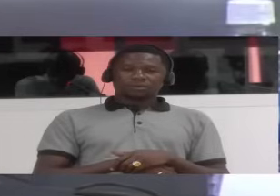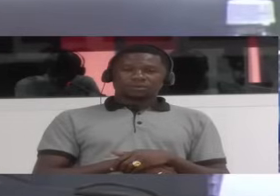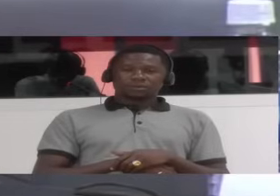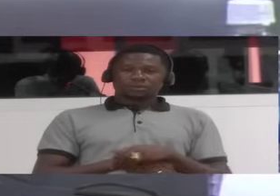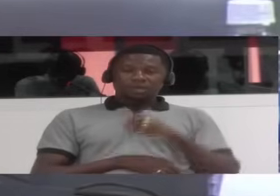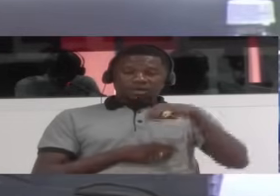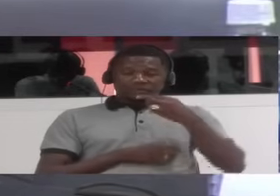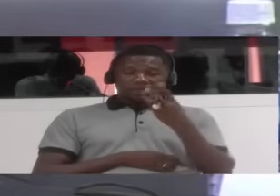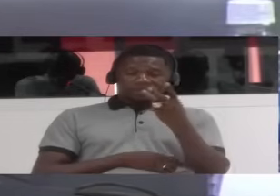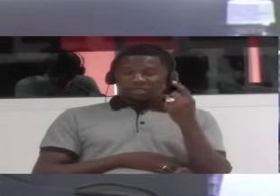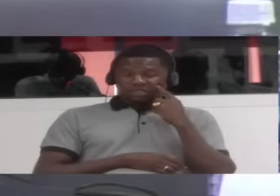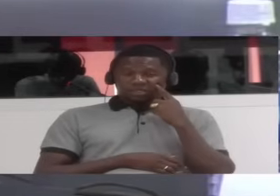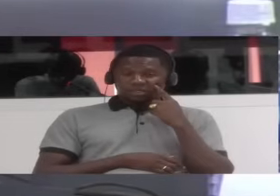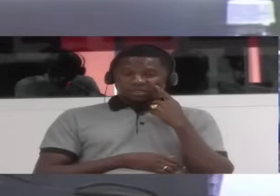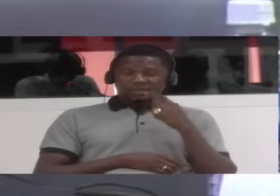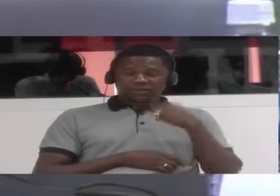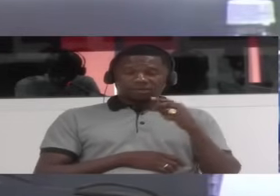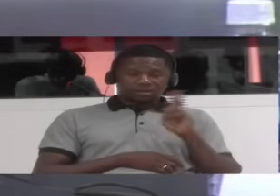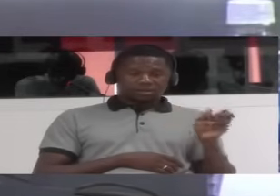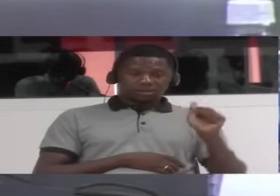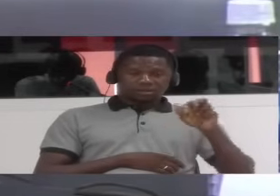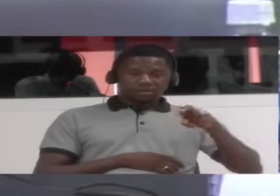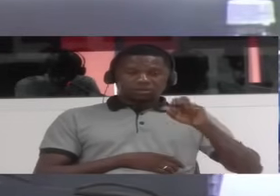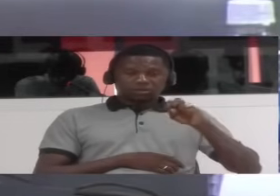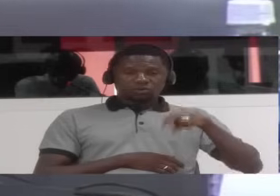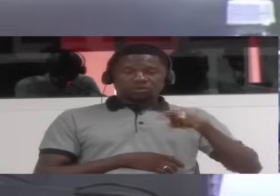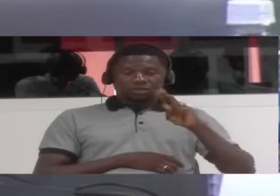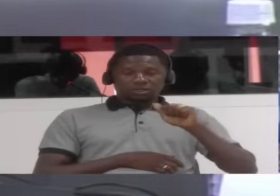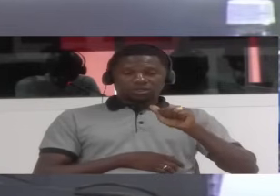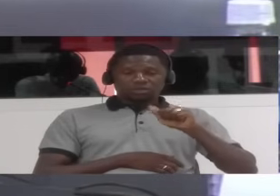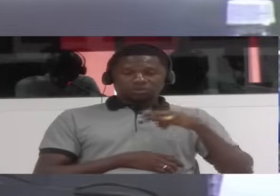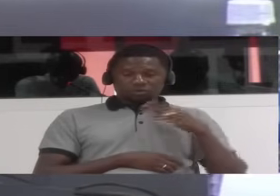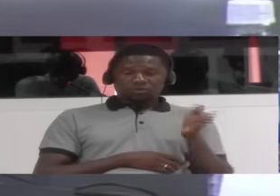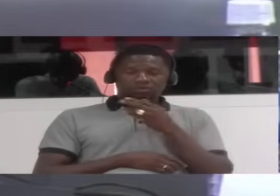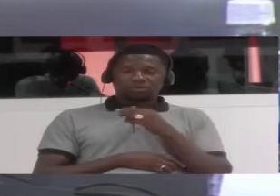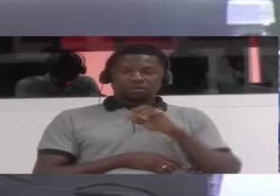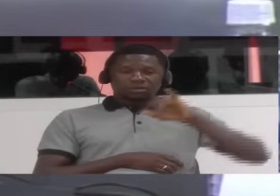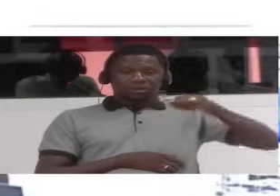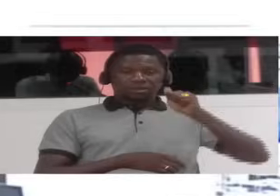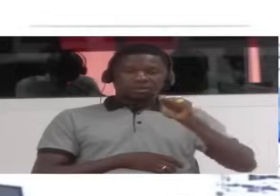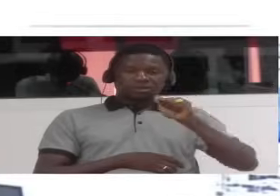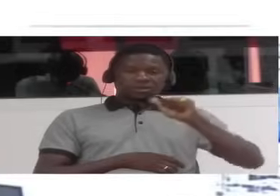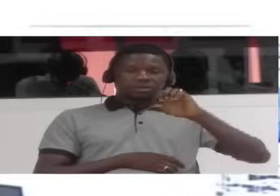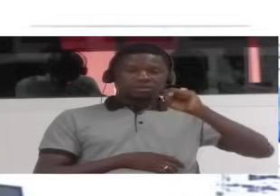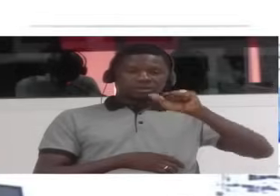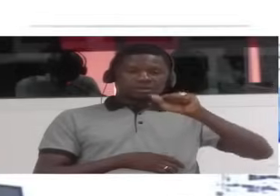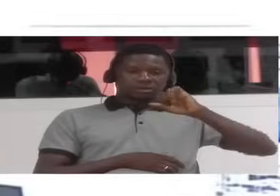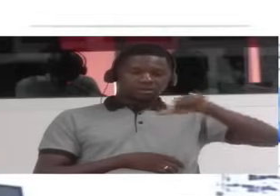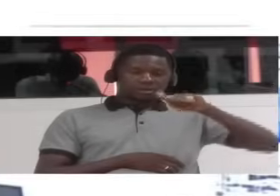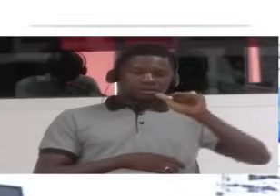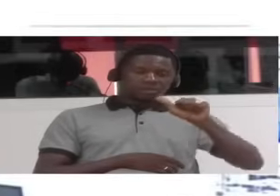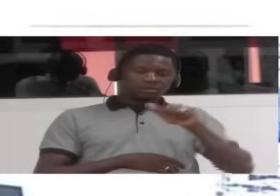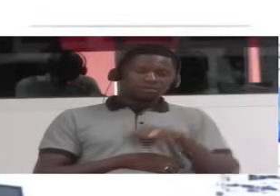Haruna Jame, yes, you went for Jasacha. I didn't go for Jasacha. Yes, so tell us what happened.